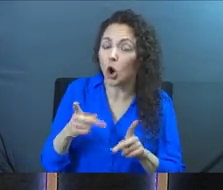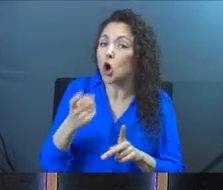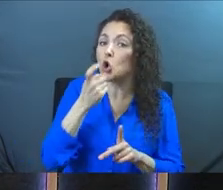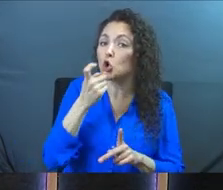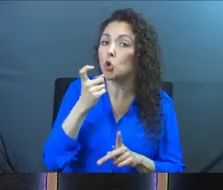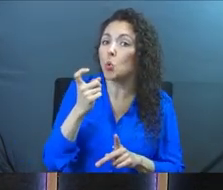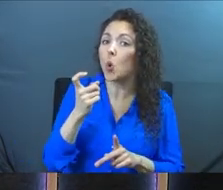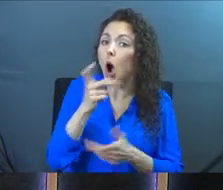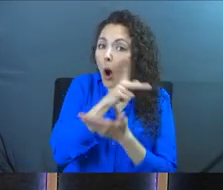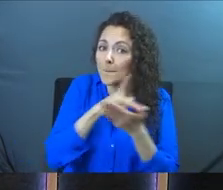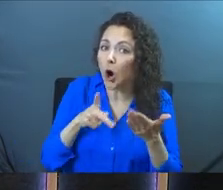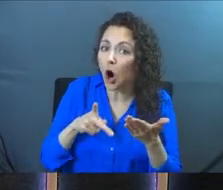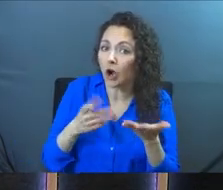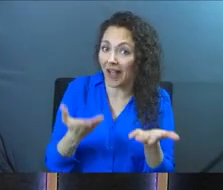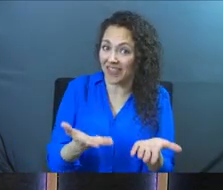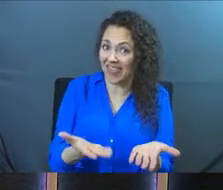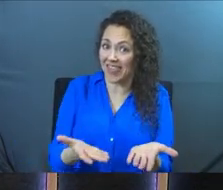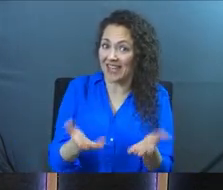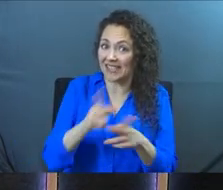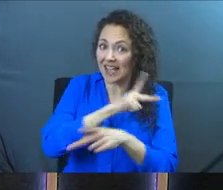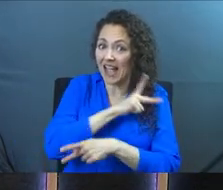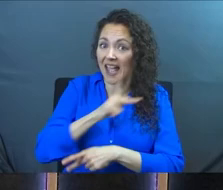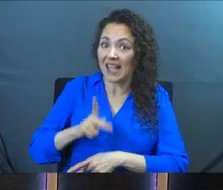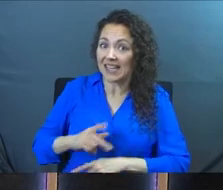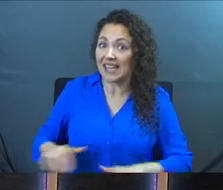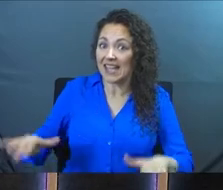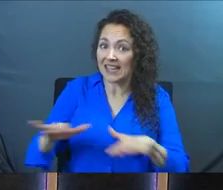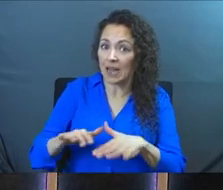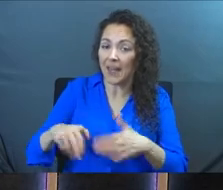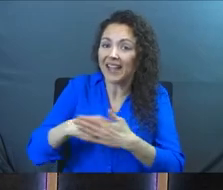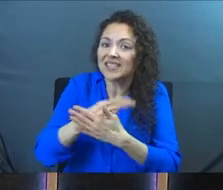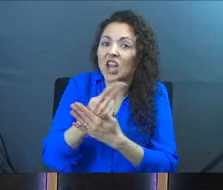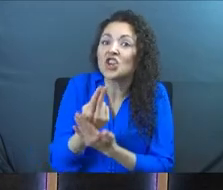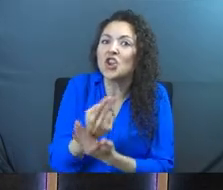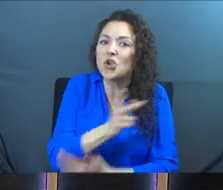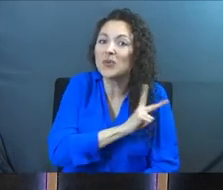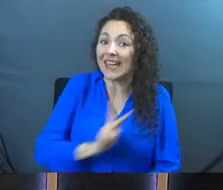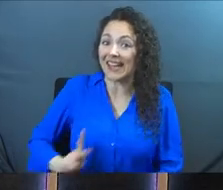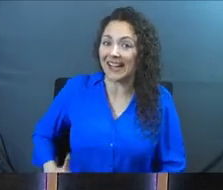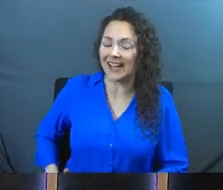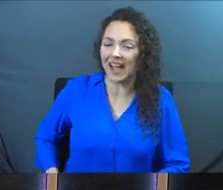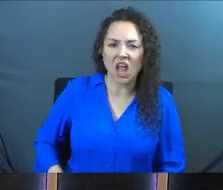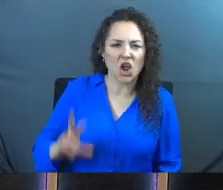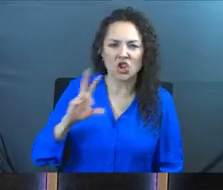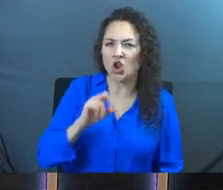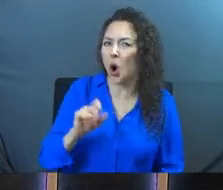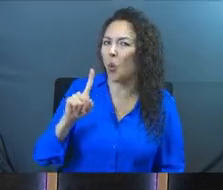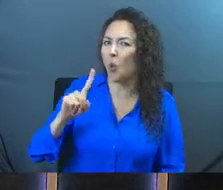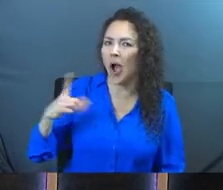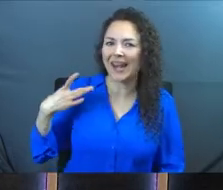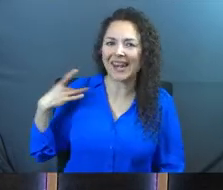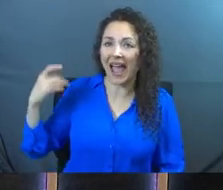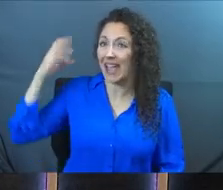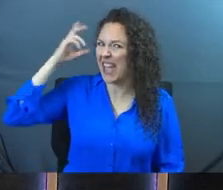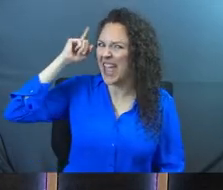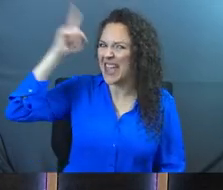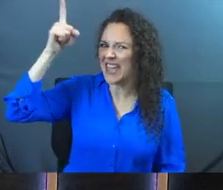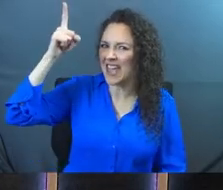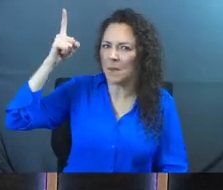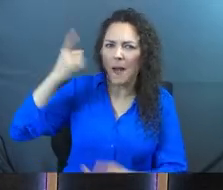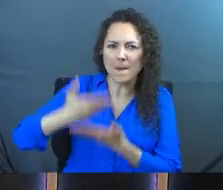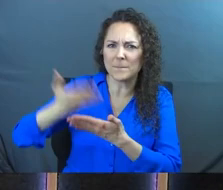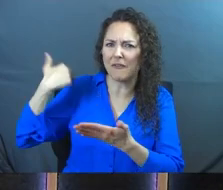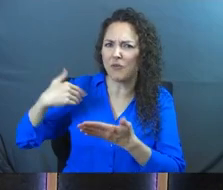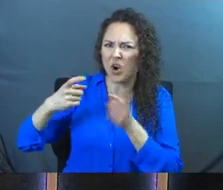part of the kingdom. It's a new kingdom with a new people and a new kind of king. You've never seen anyone like this king before who's